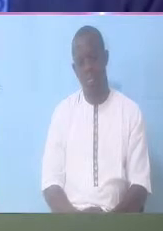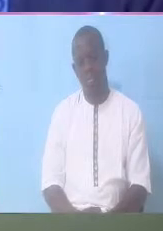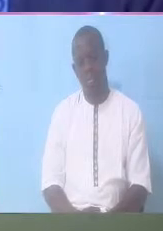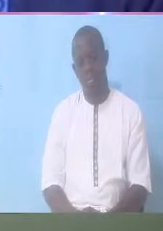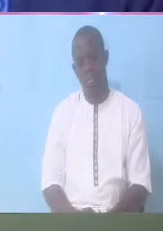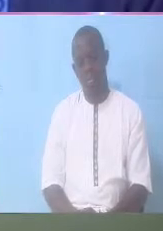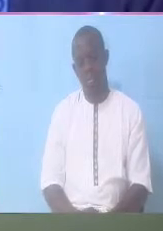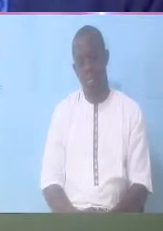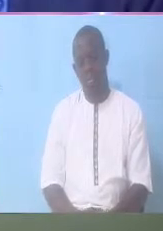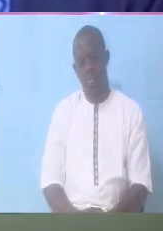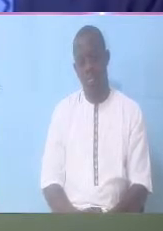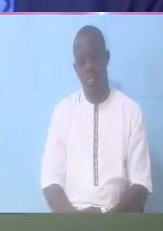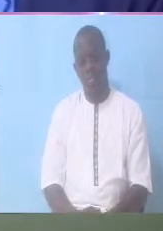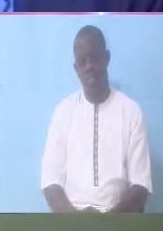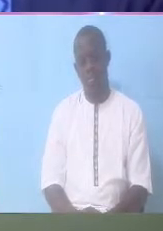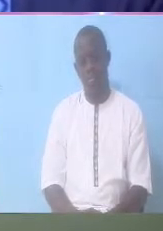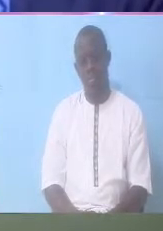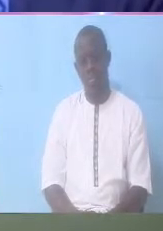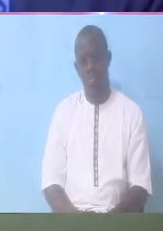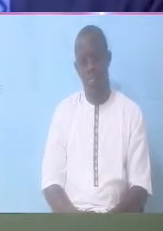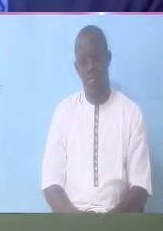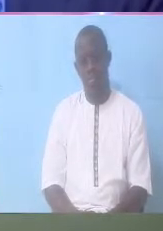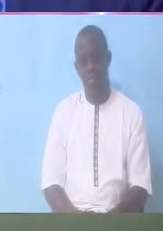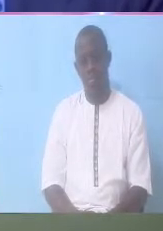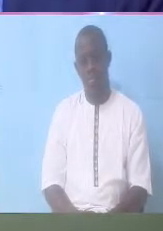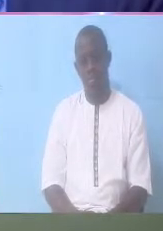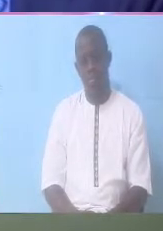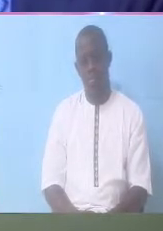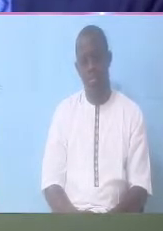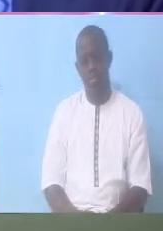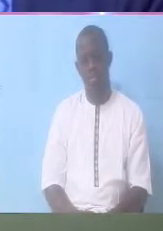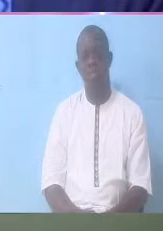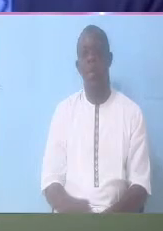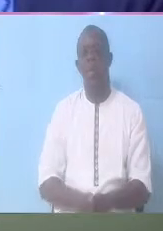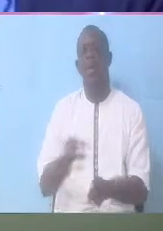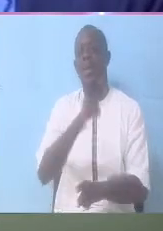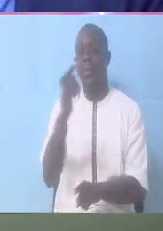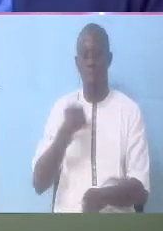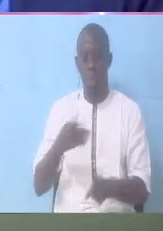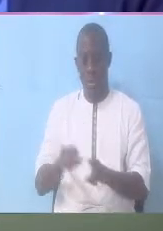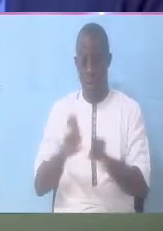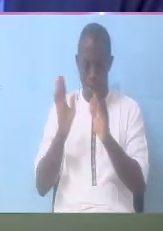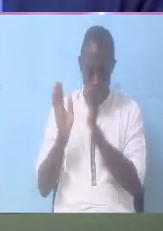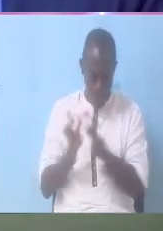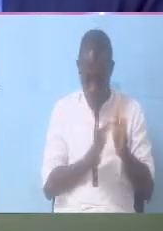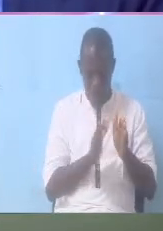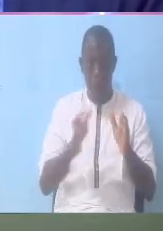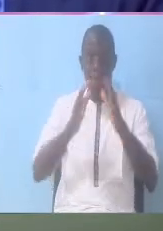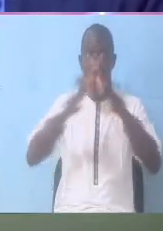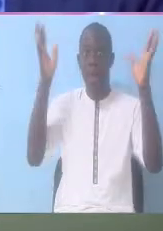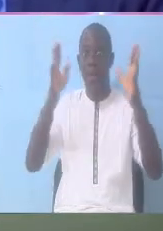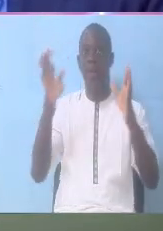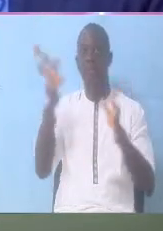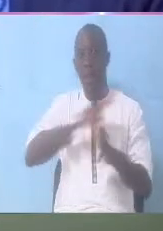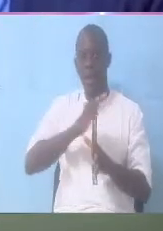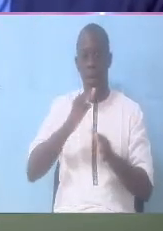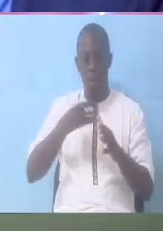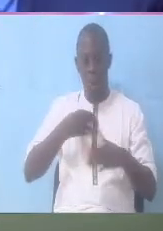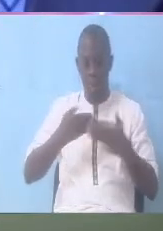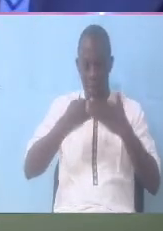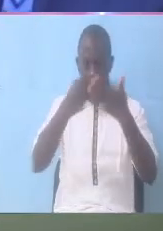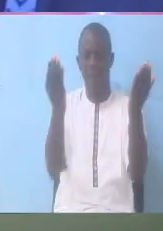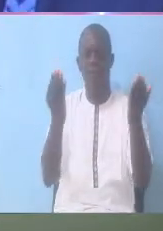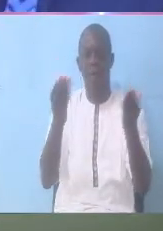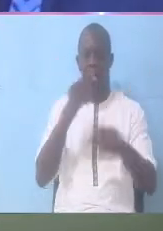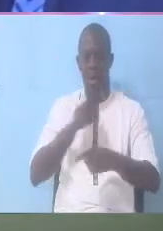tumolem nyimolu kanata. They were hatching the big lie to feed the Gambian people.